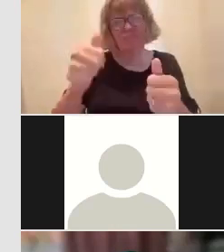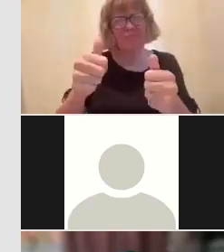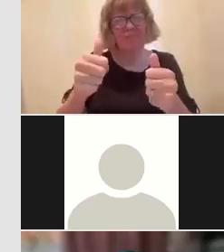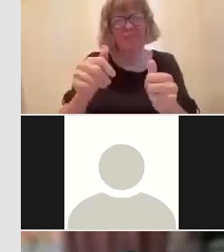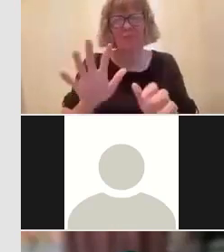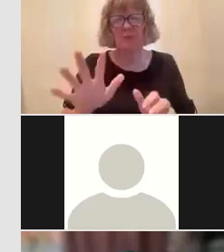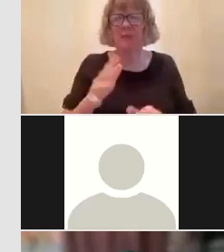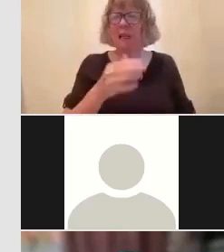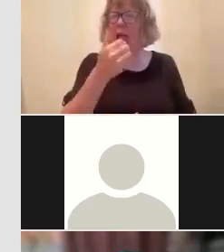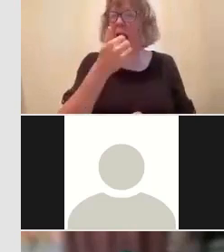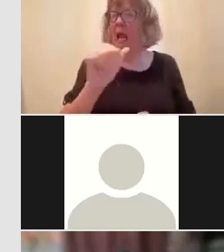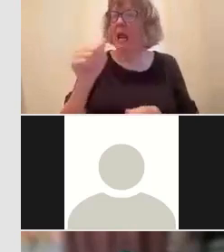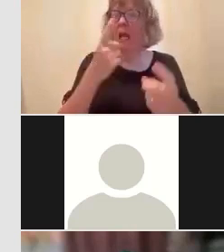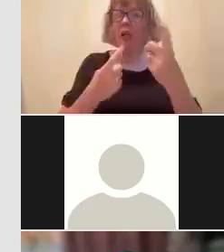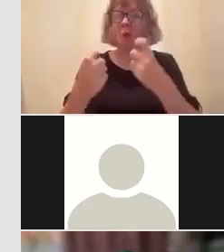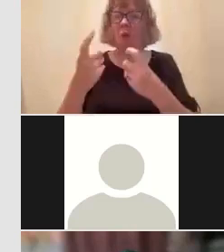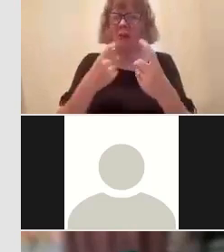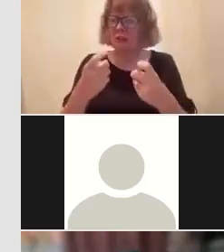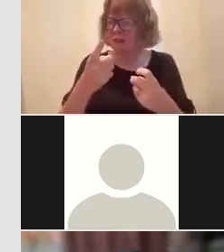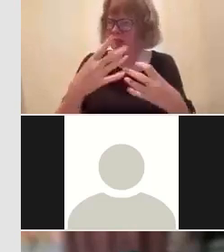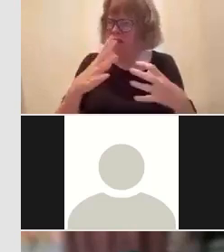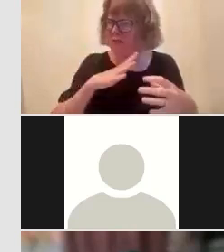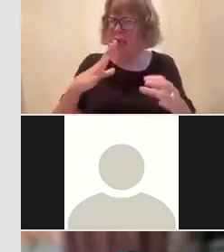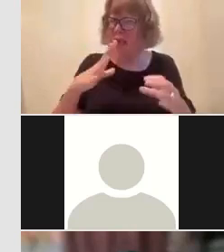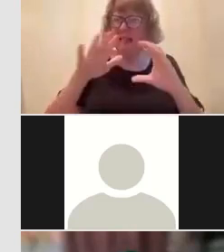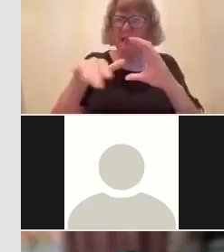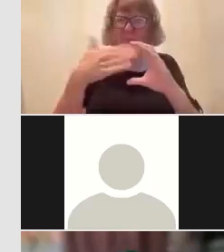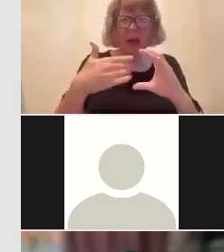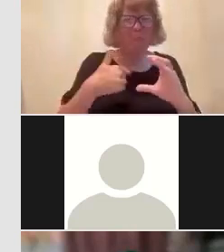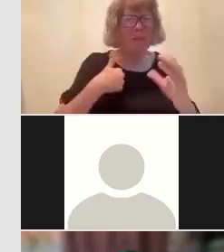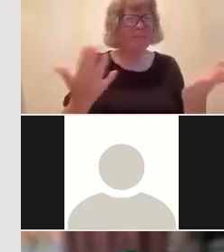email me. Ask those questions. I welcome them.